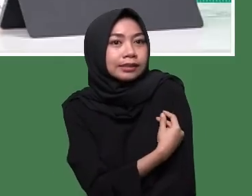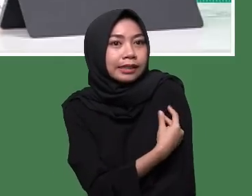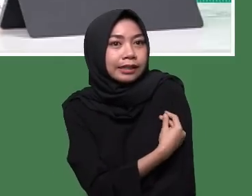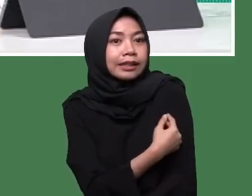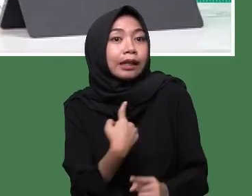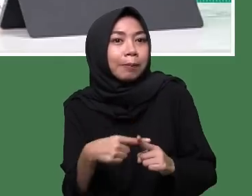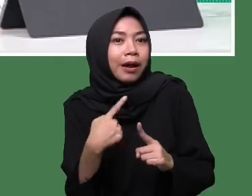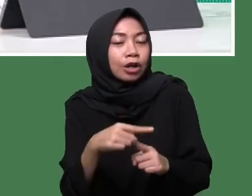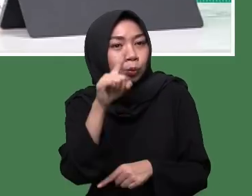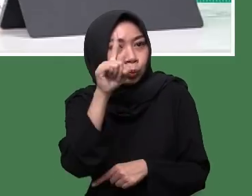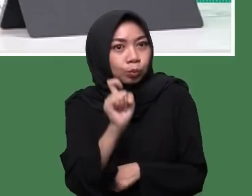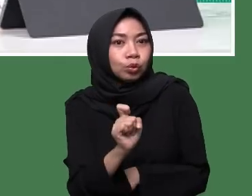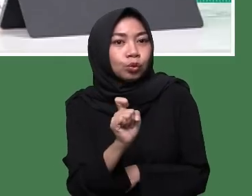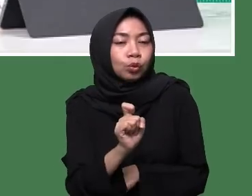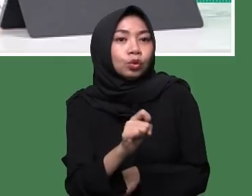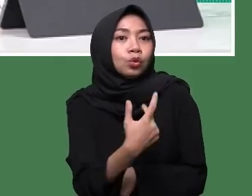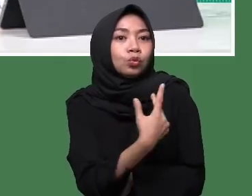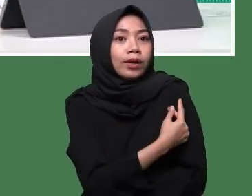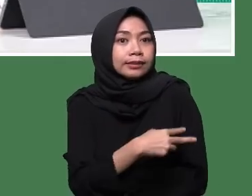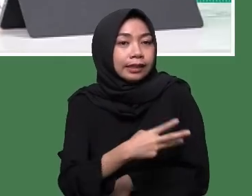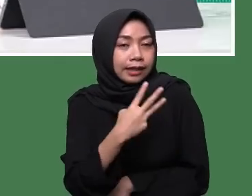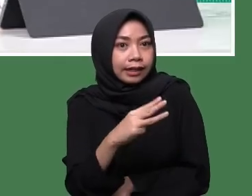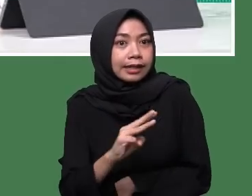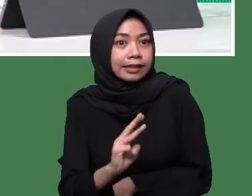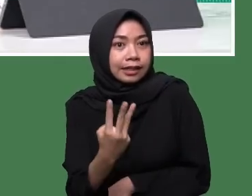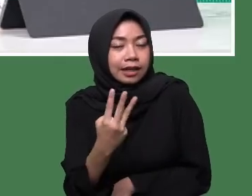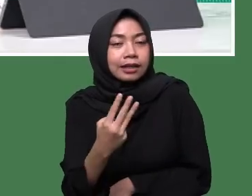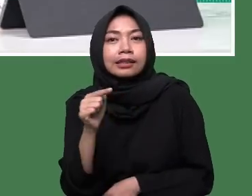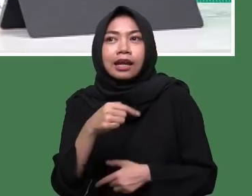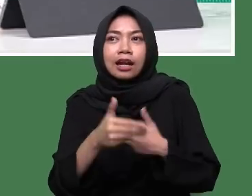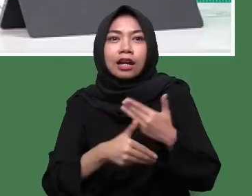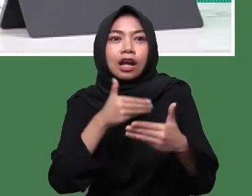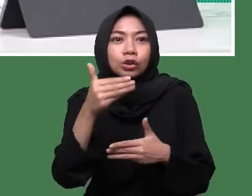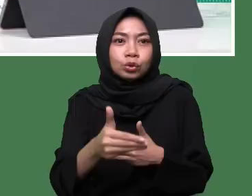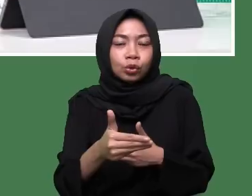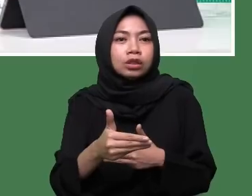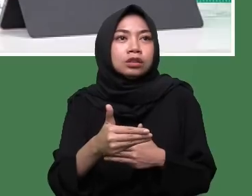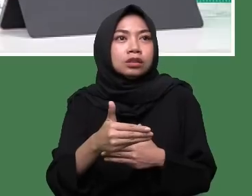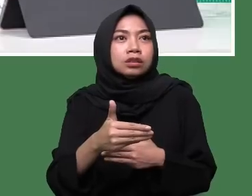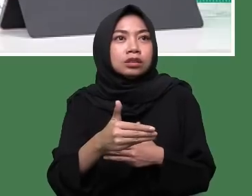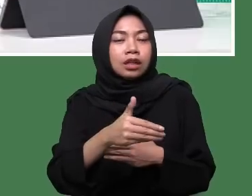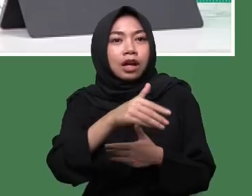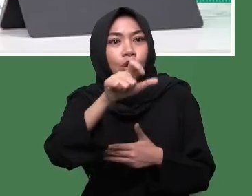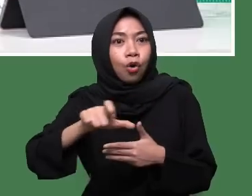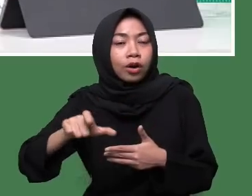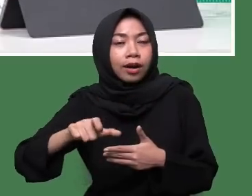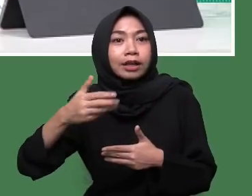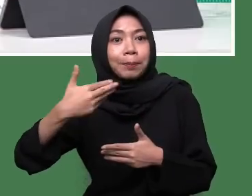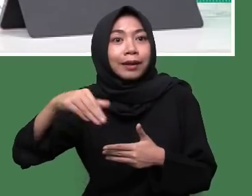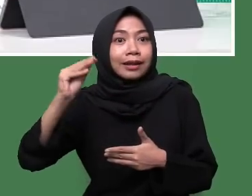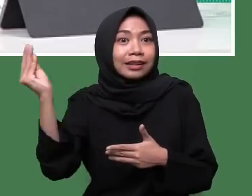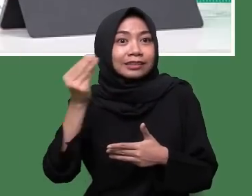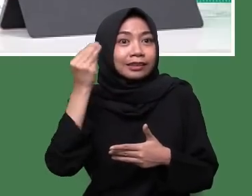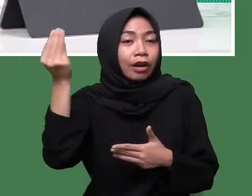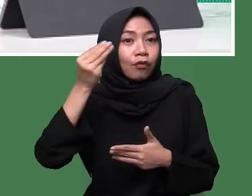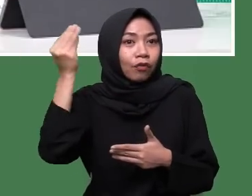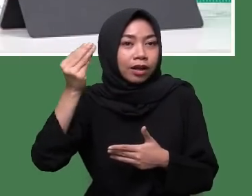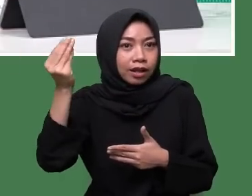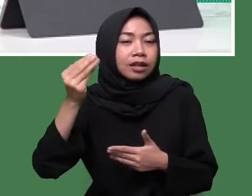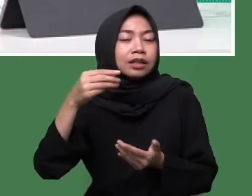necessary, and now we require for all people who are traveling as well as entering